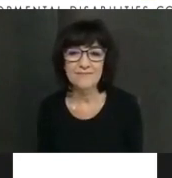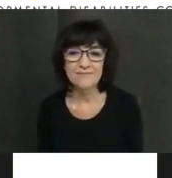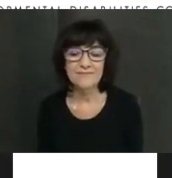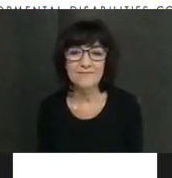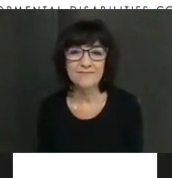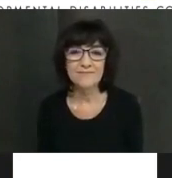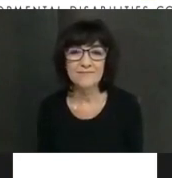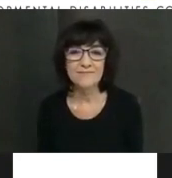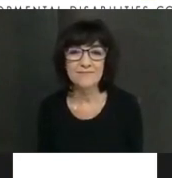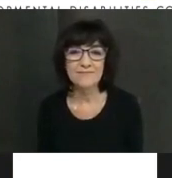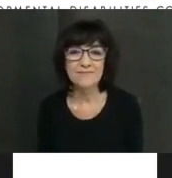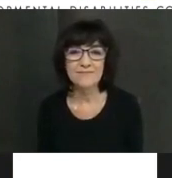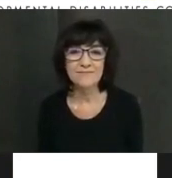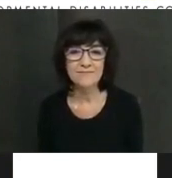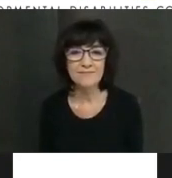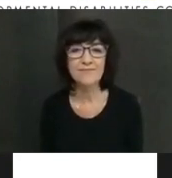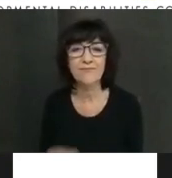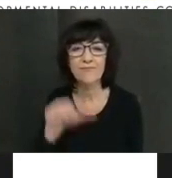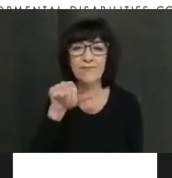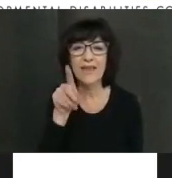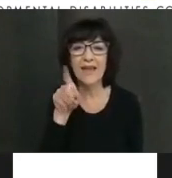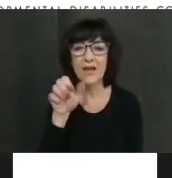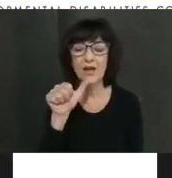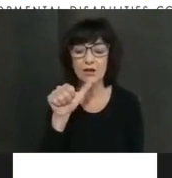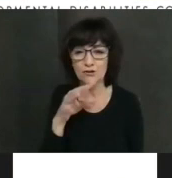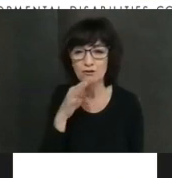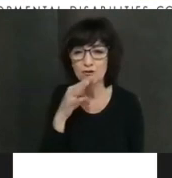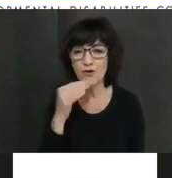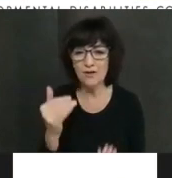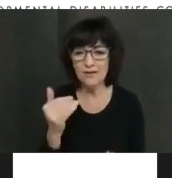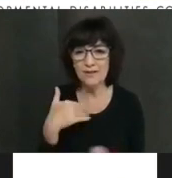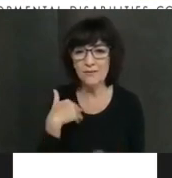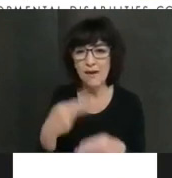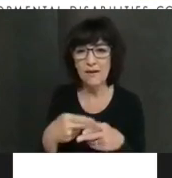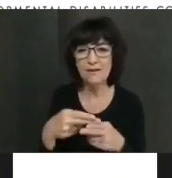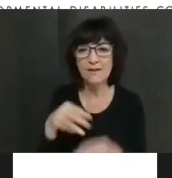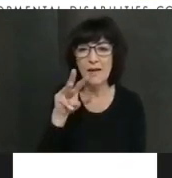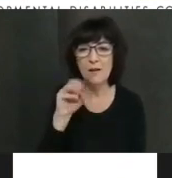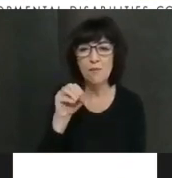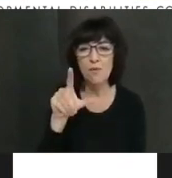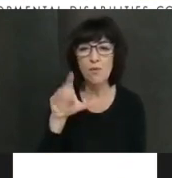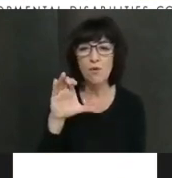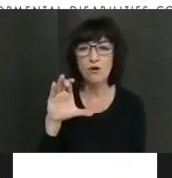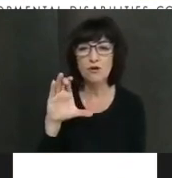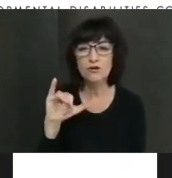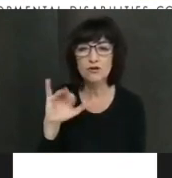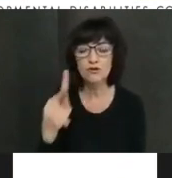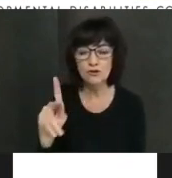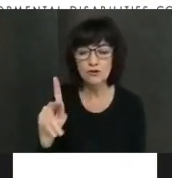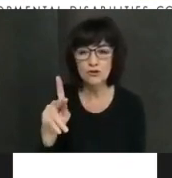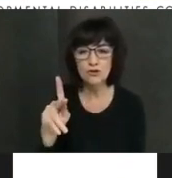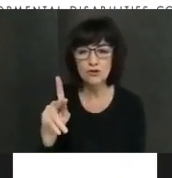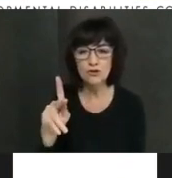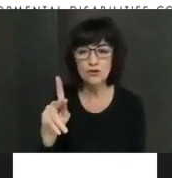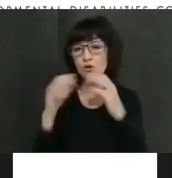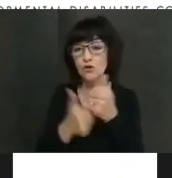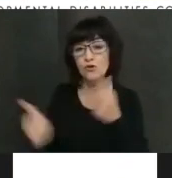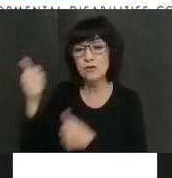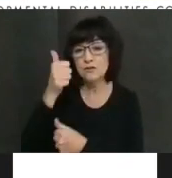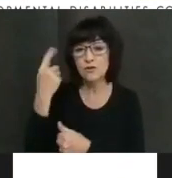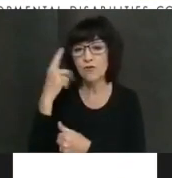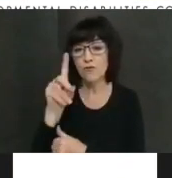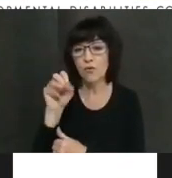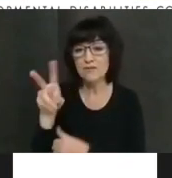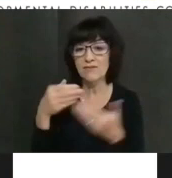Great, thank you, Ben. As Jill said, my name is Andrea Wojcik. I'm the Communications Director for the Delaware Division of Public